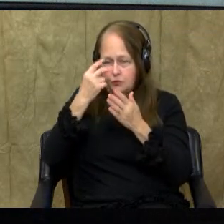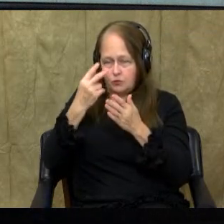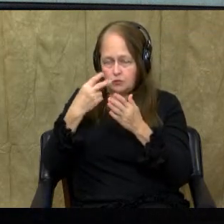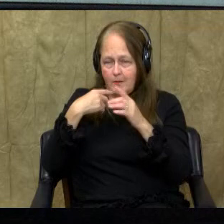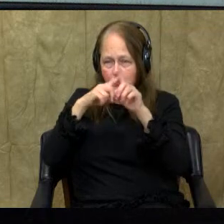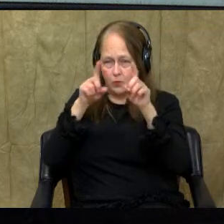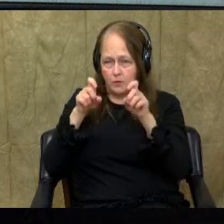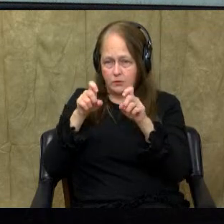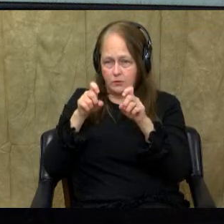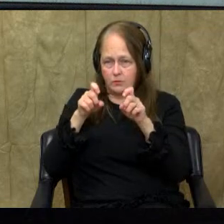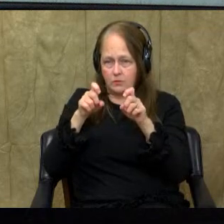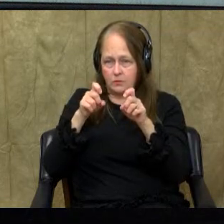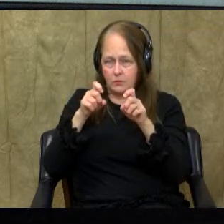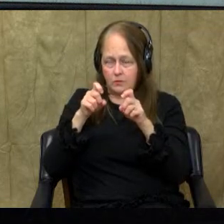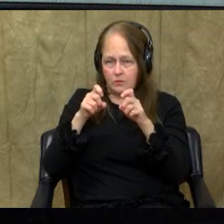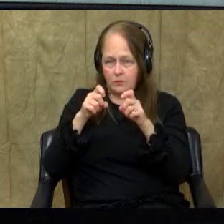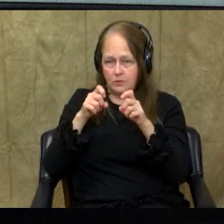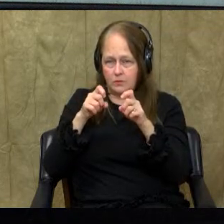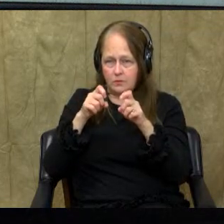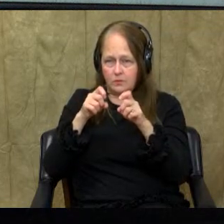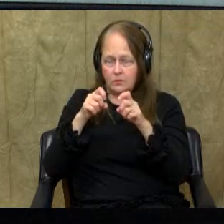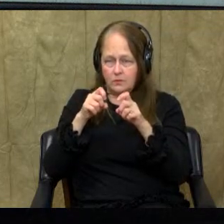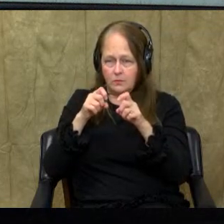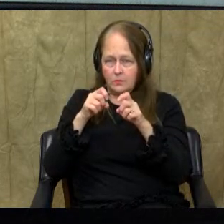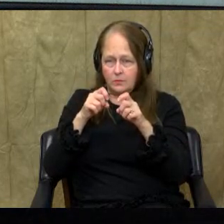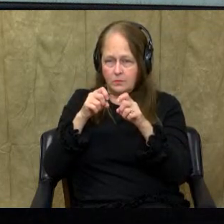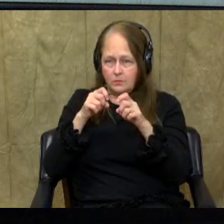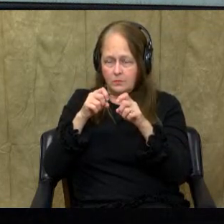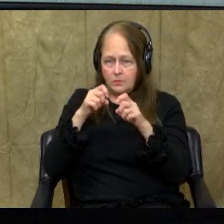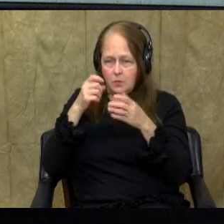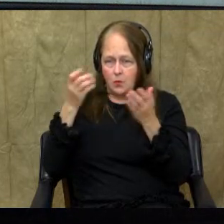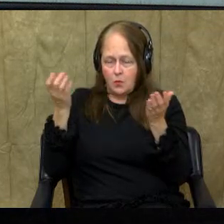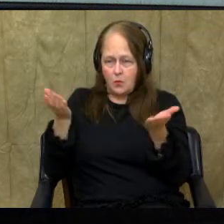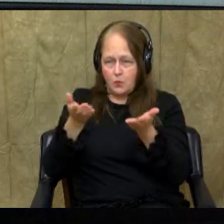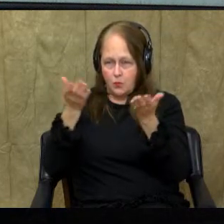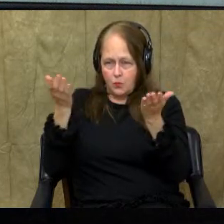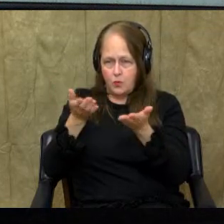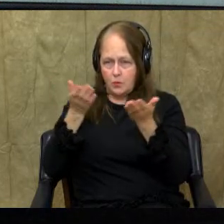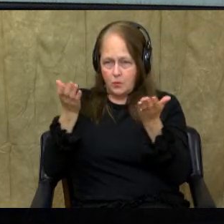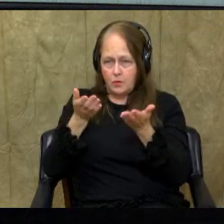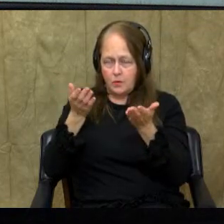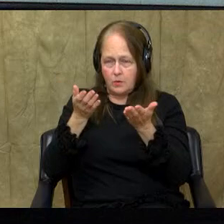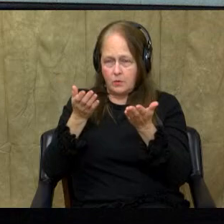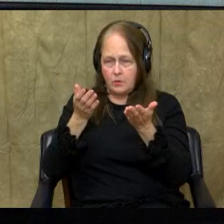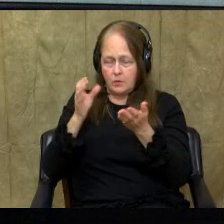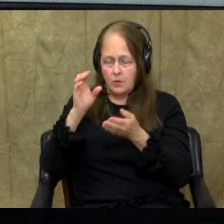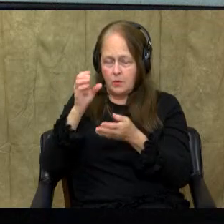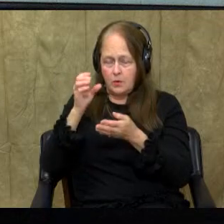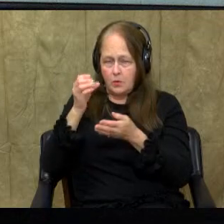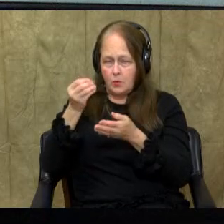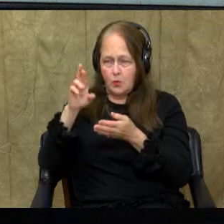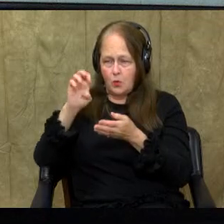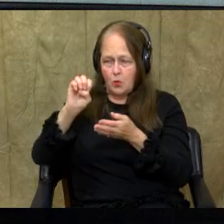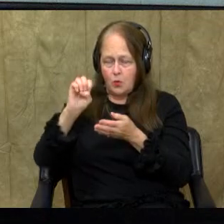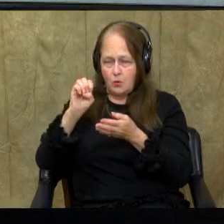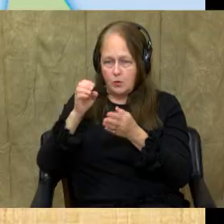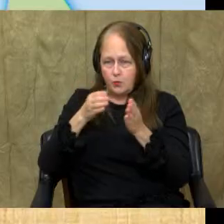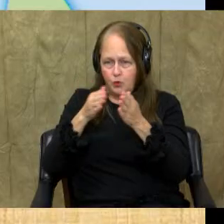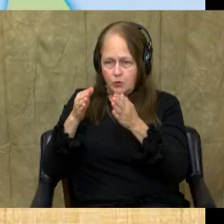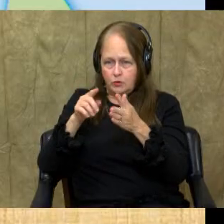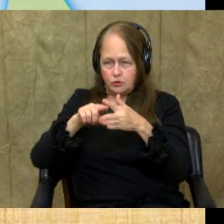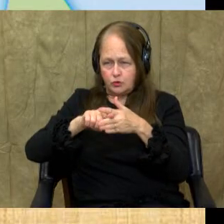new president. Now, John F. Kennedy, he did support civil rights during his campaign. And as a result, a